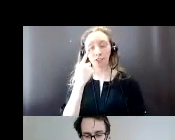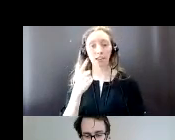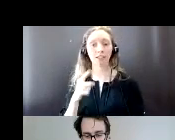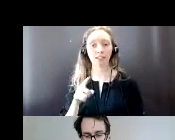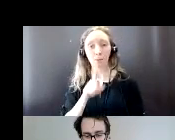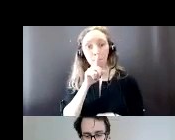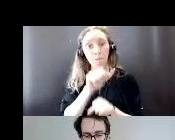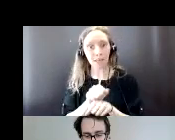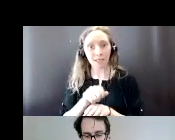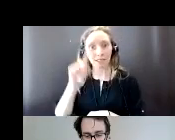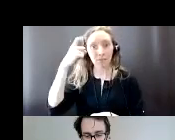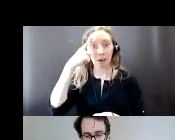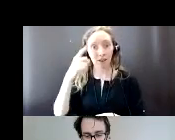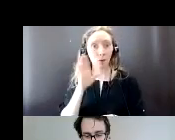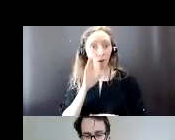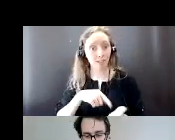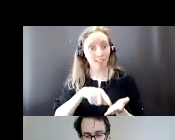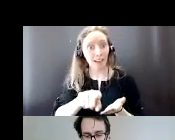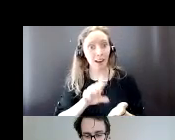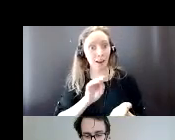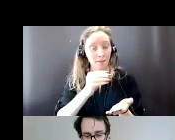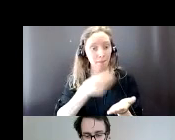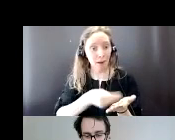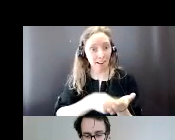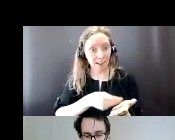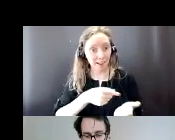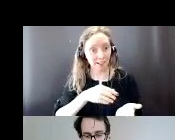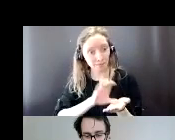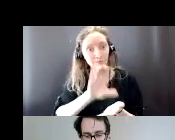forward or return a portion of it.